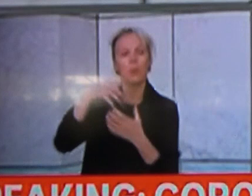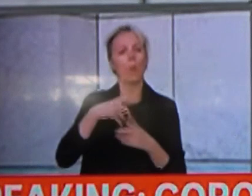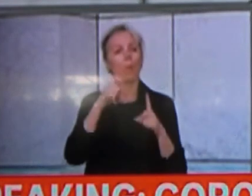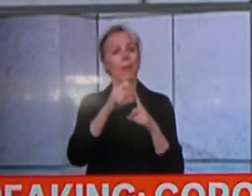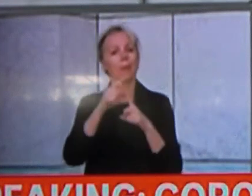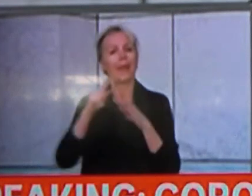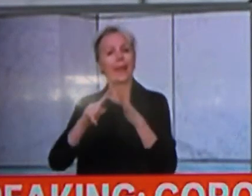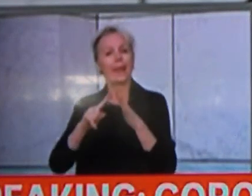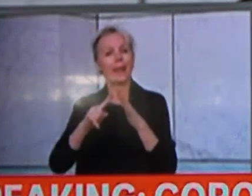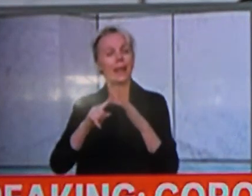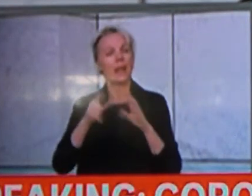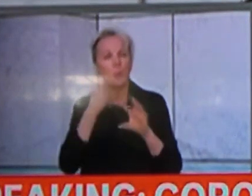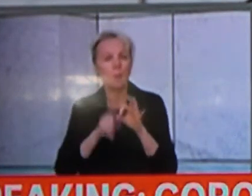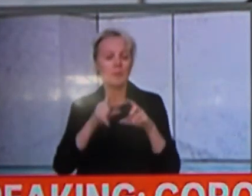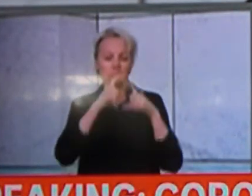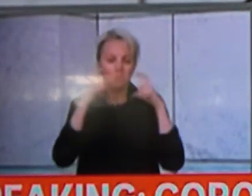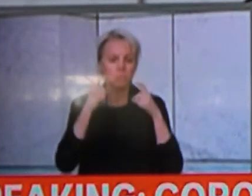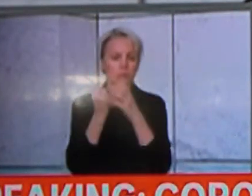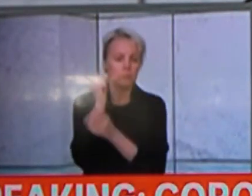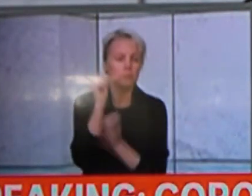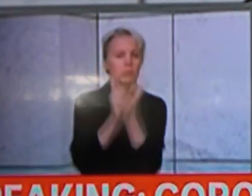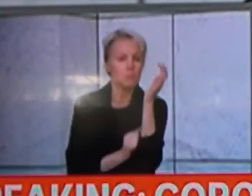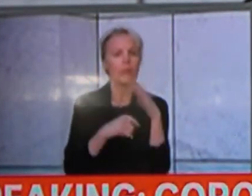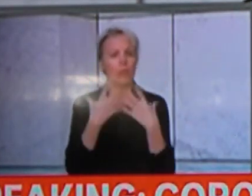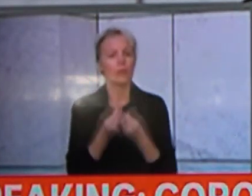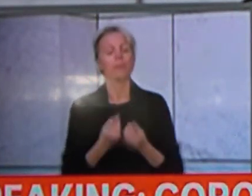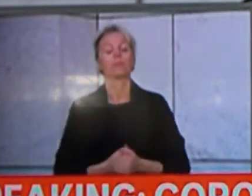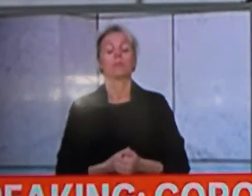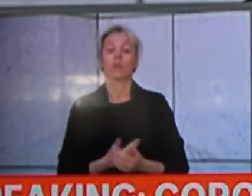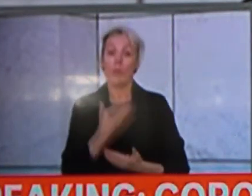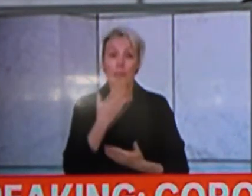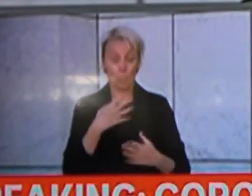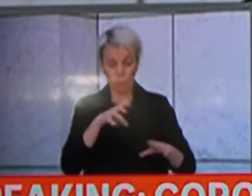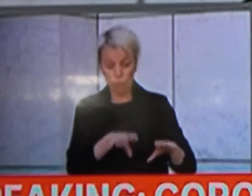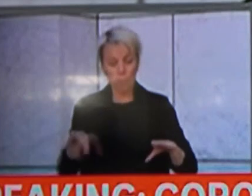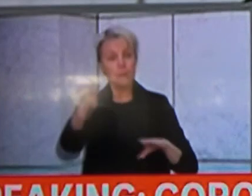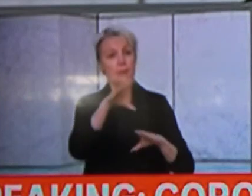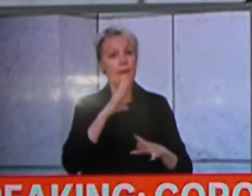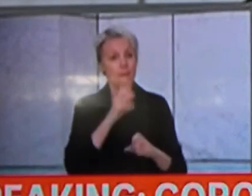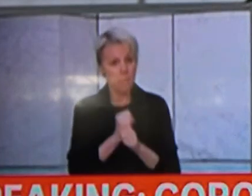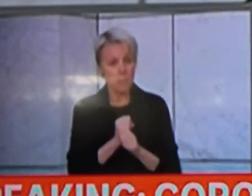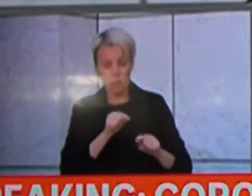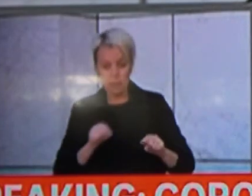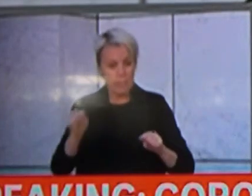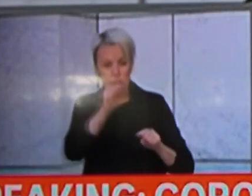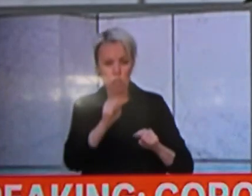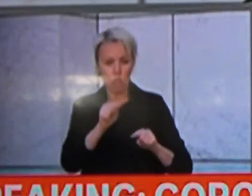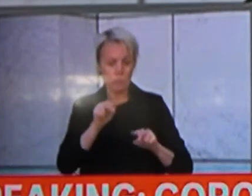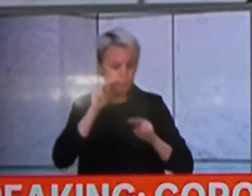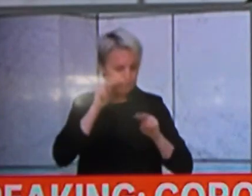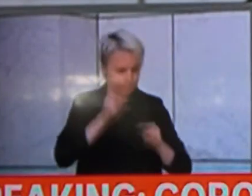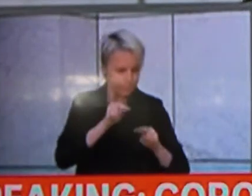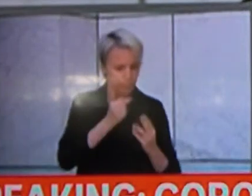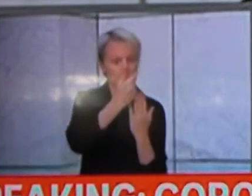Western Australian state government, and other state governments are moving on this, that they are looking at their own elective surgery waiting lists and ensuring that